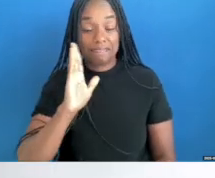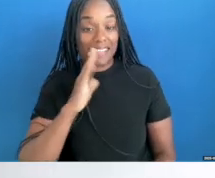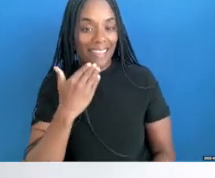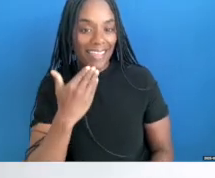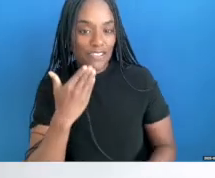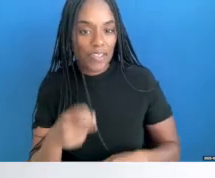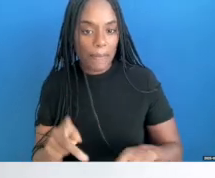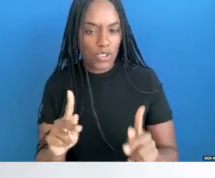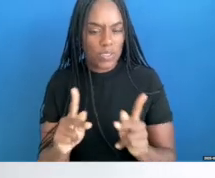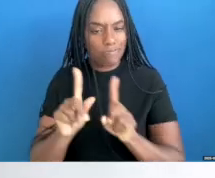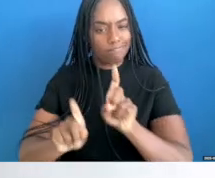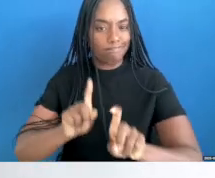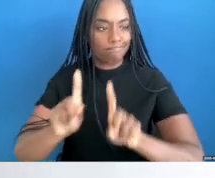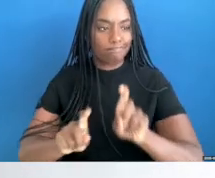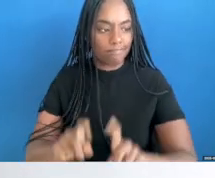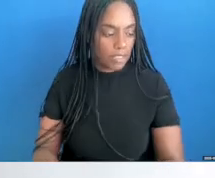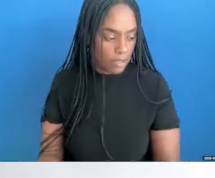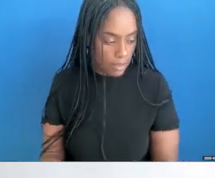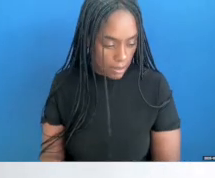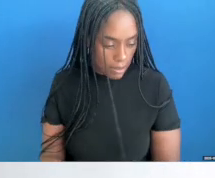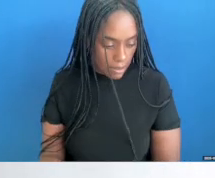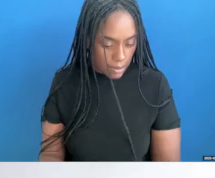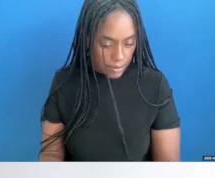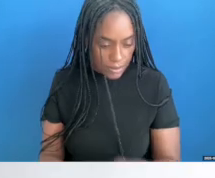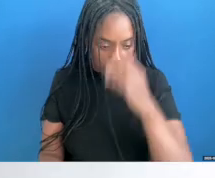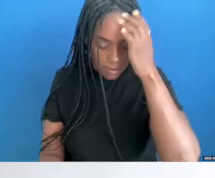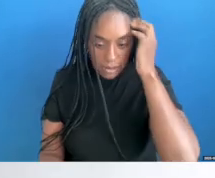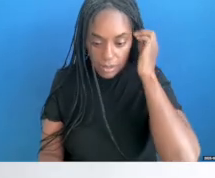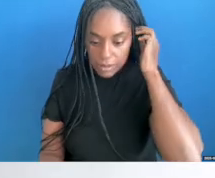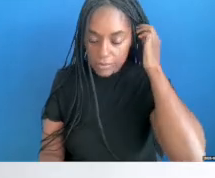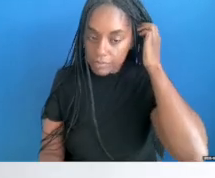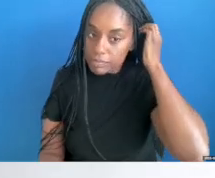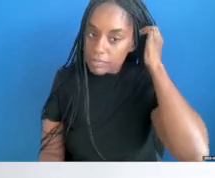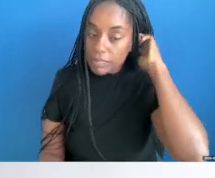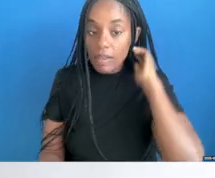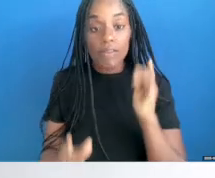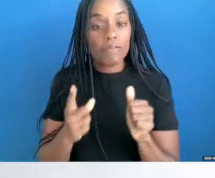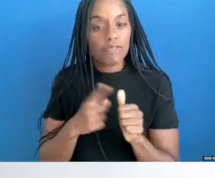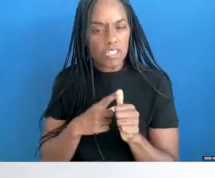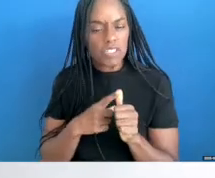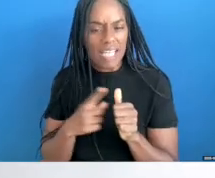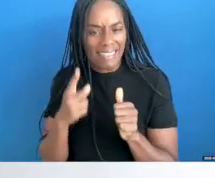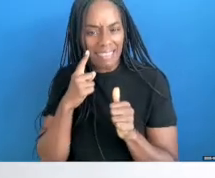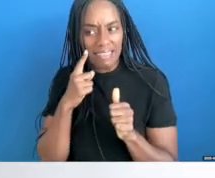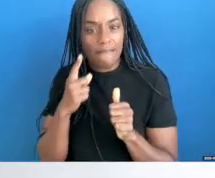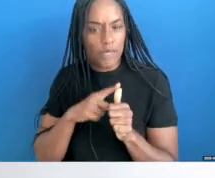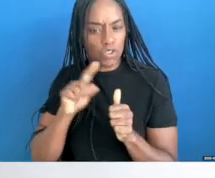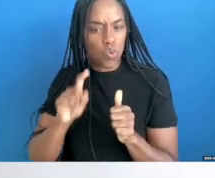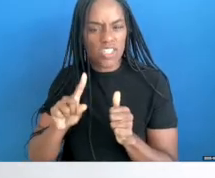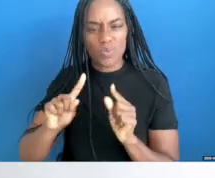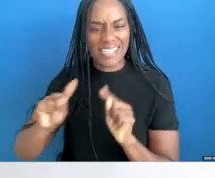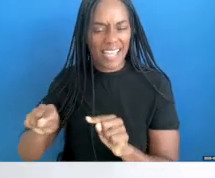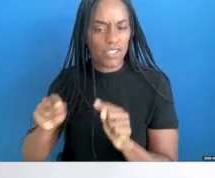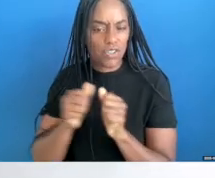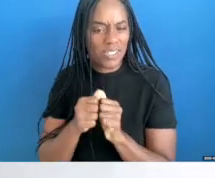opportunity to ask some questions. I think the first question I had addressed by some of the response already relative to the